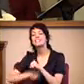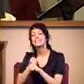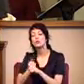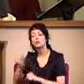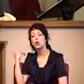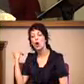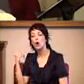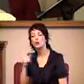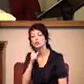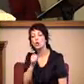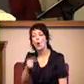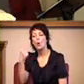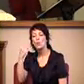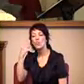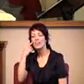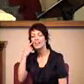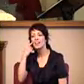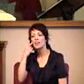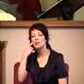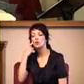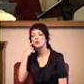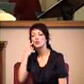underestimate yourself.